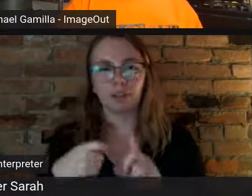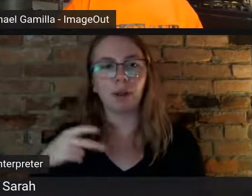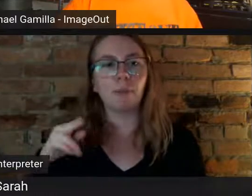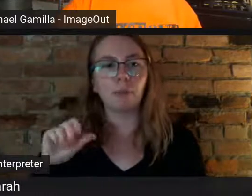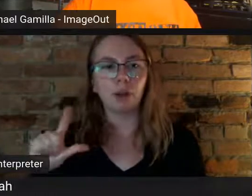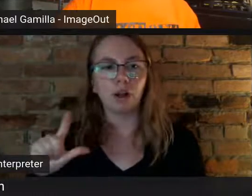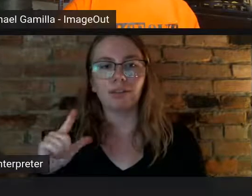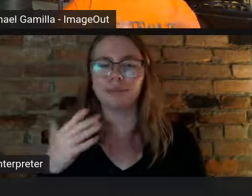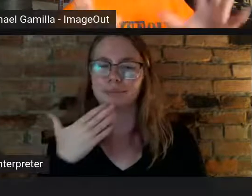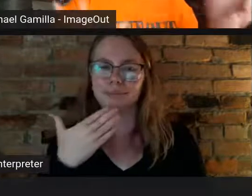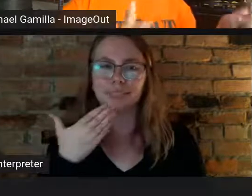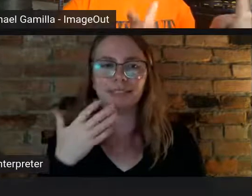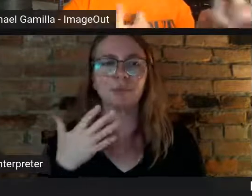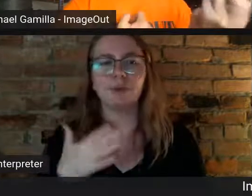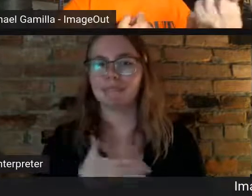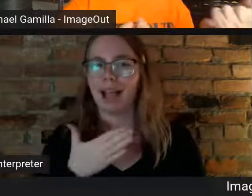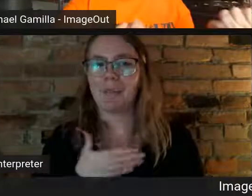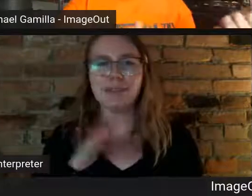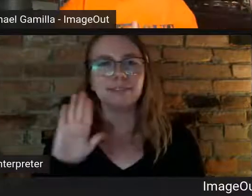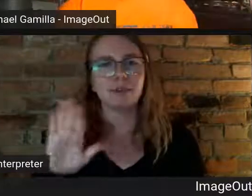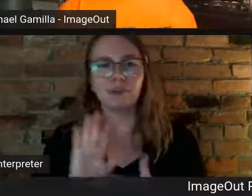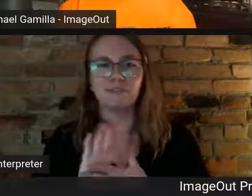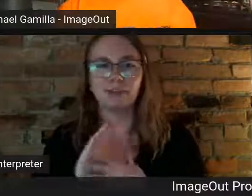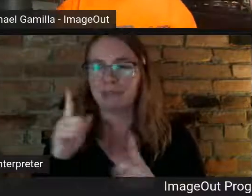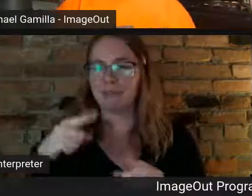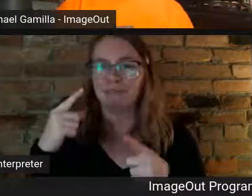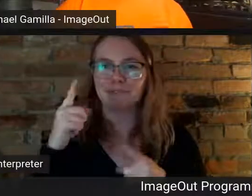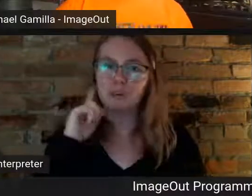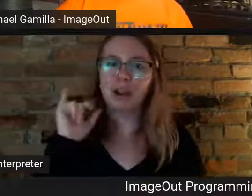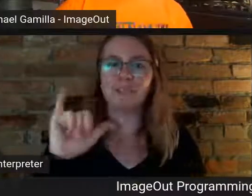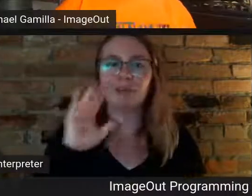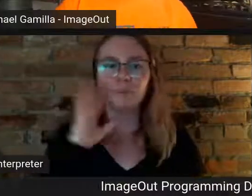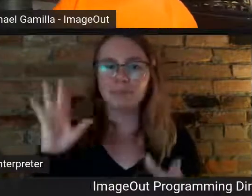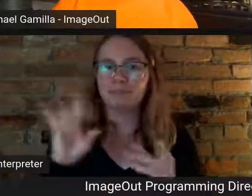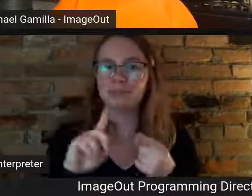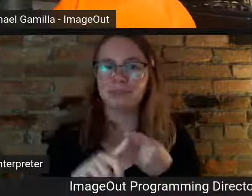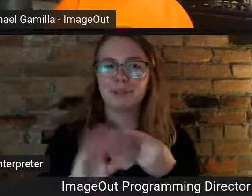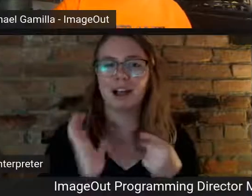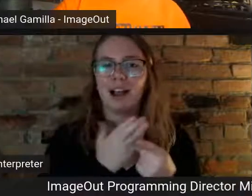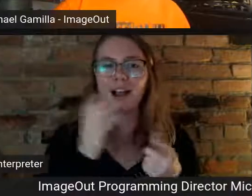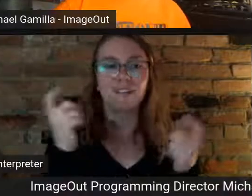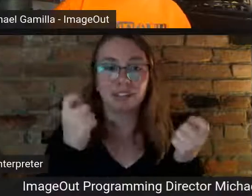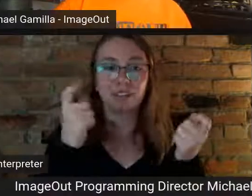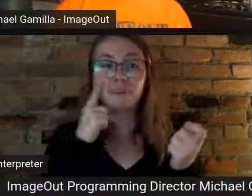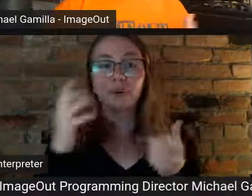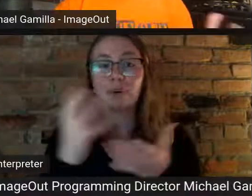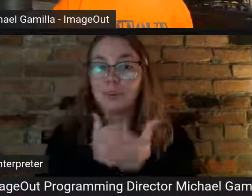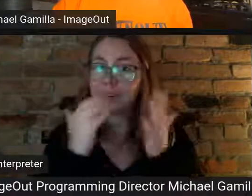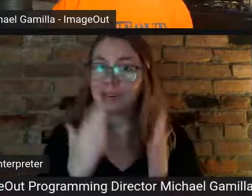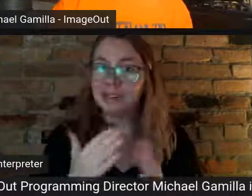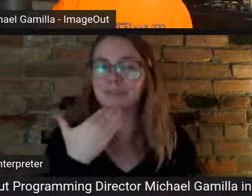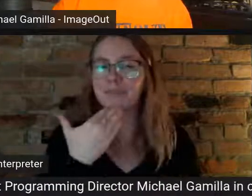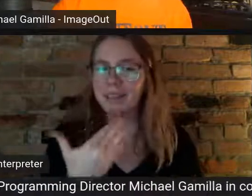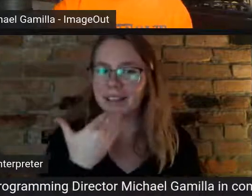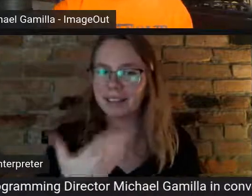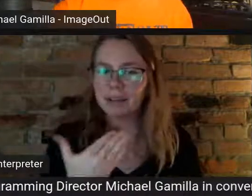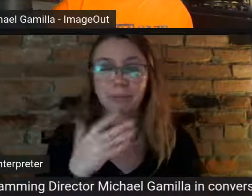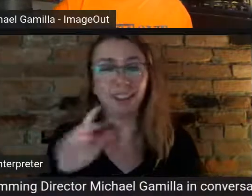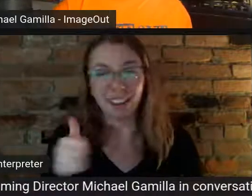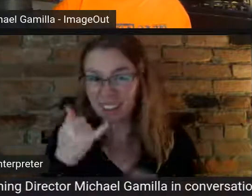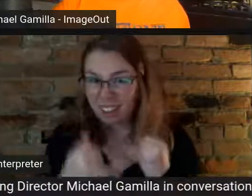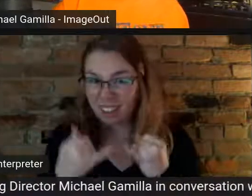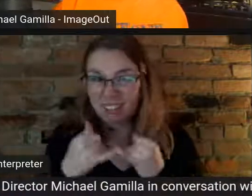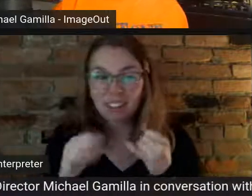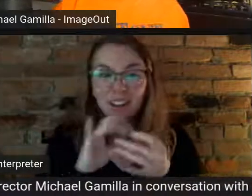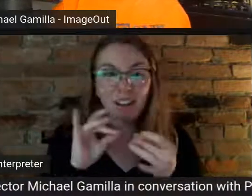are, you know, forever attached to our festival as winners. So so thank you. Are there any last words